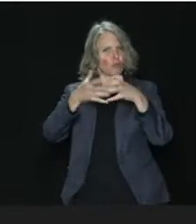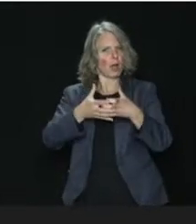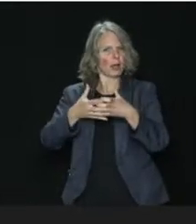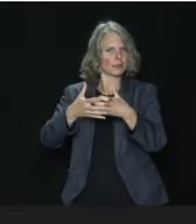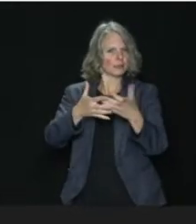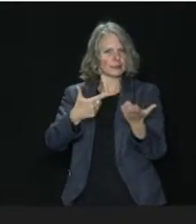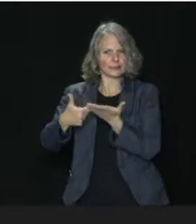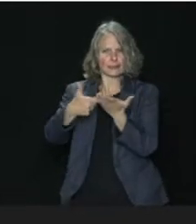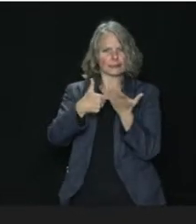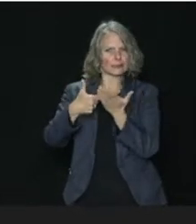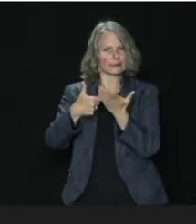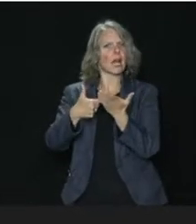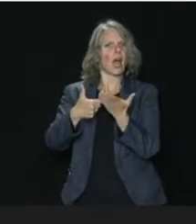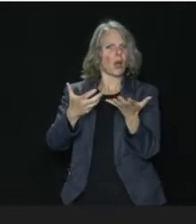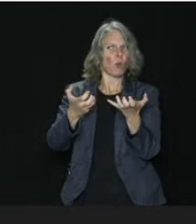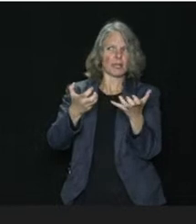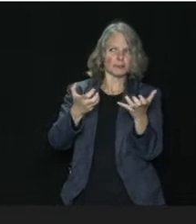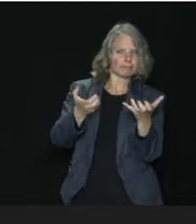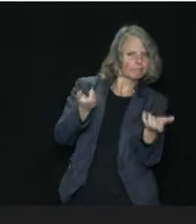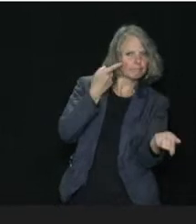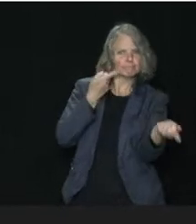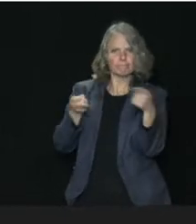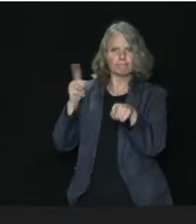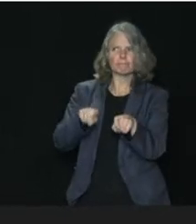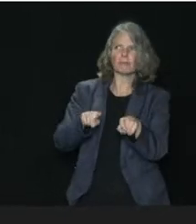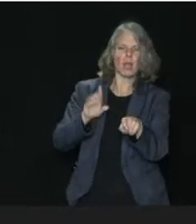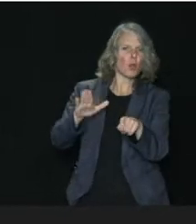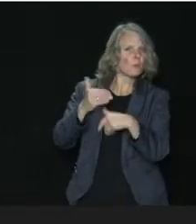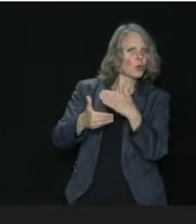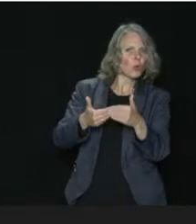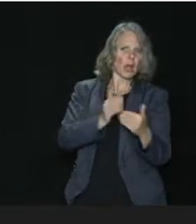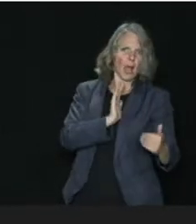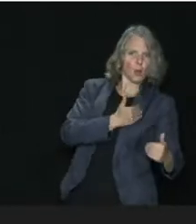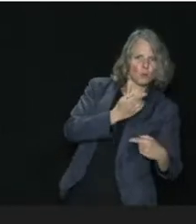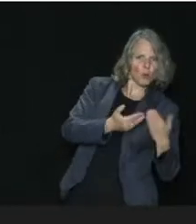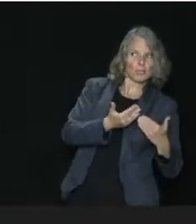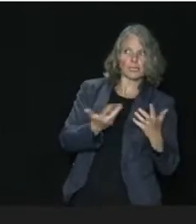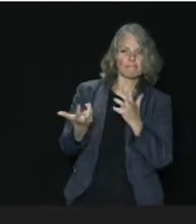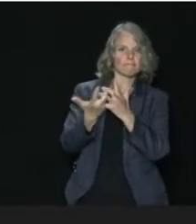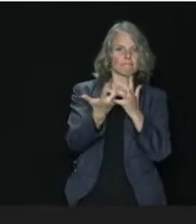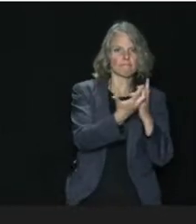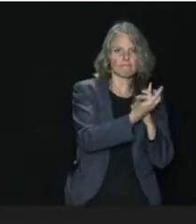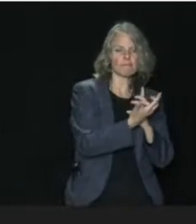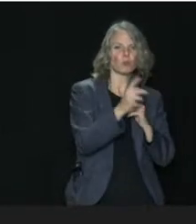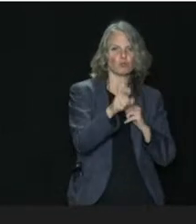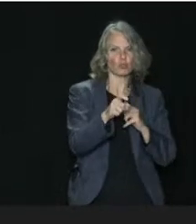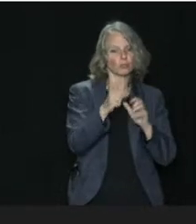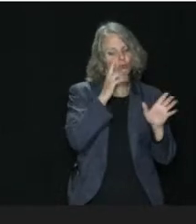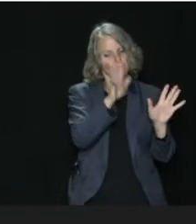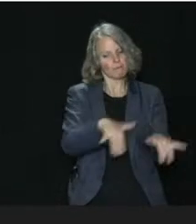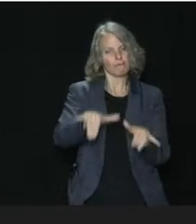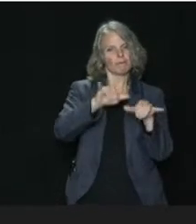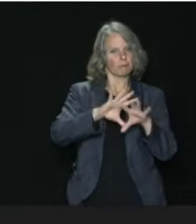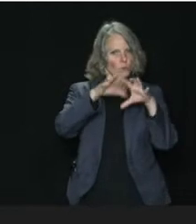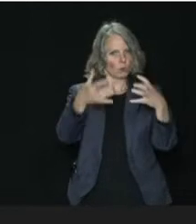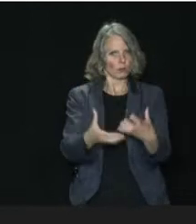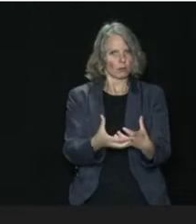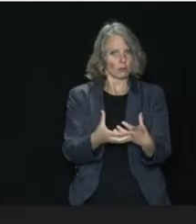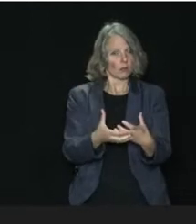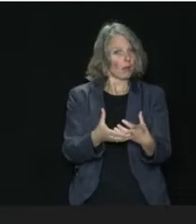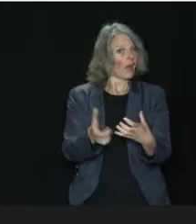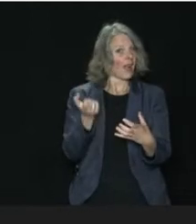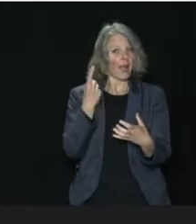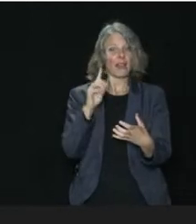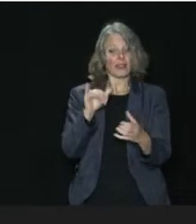to have a process or a passport that would be the same around the world. So this is a conversation